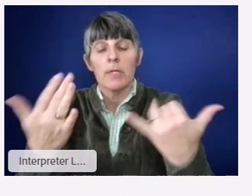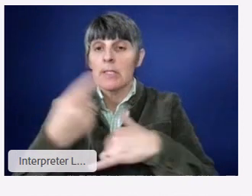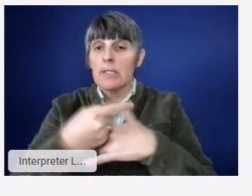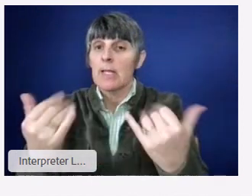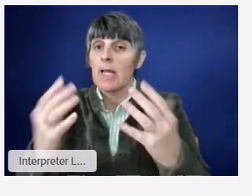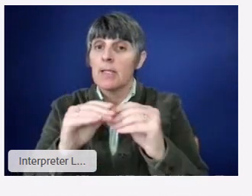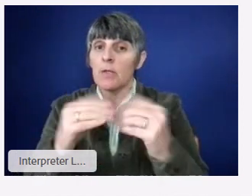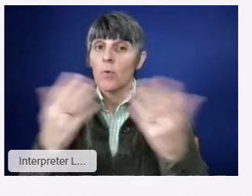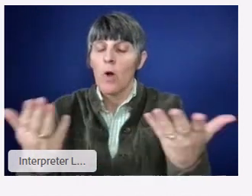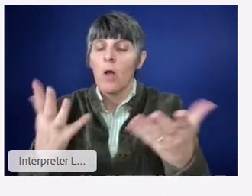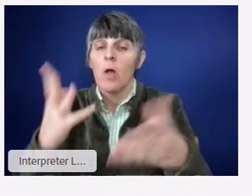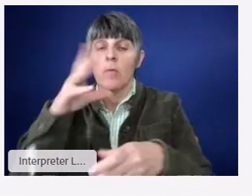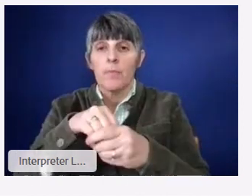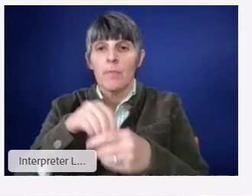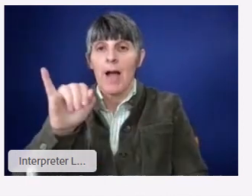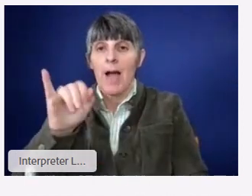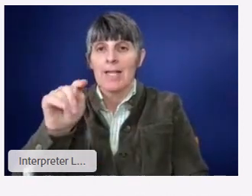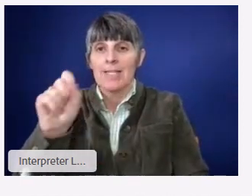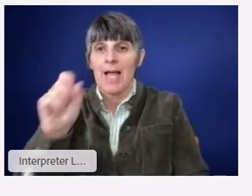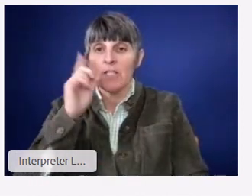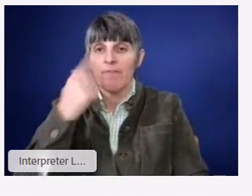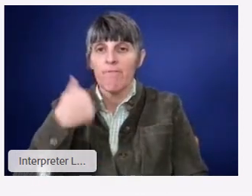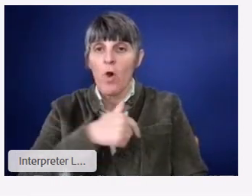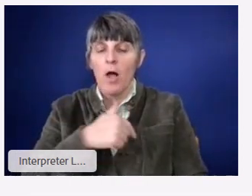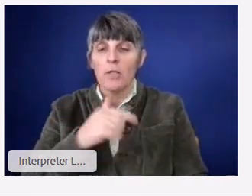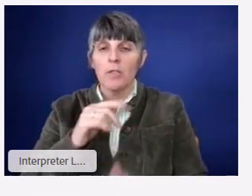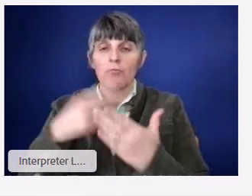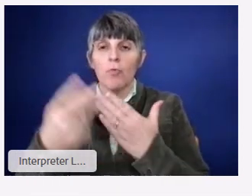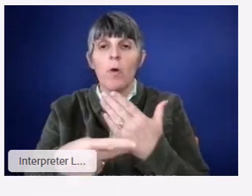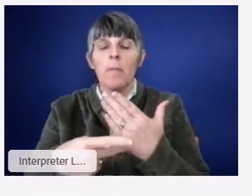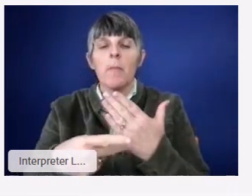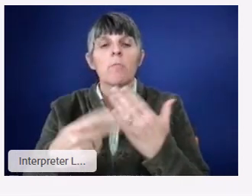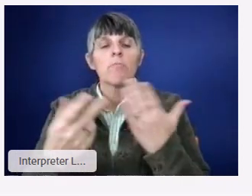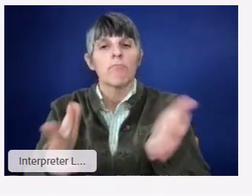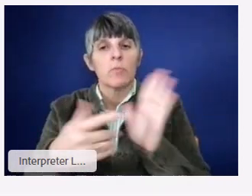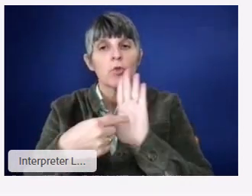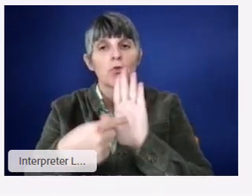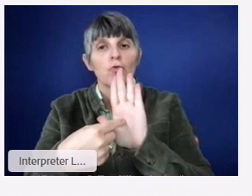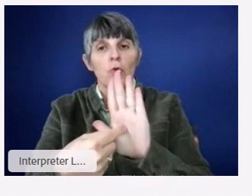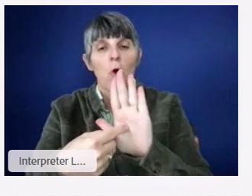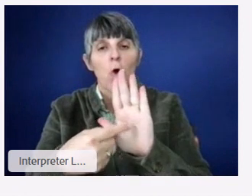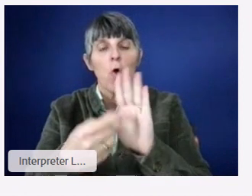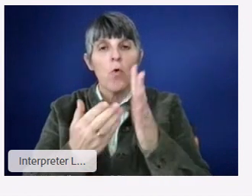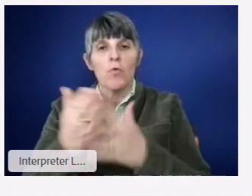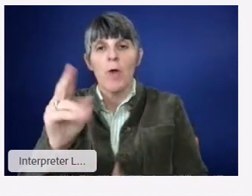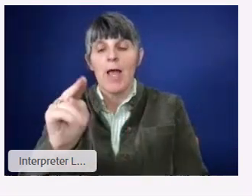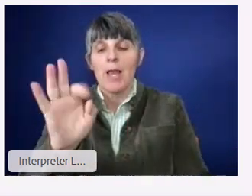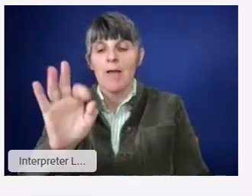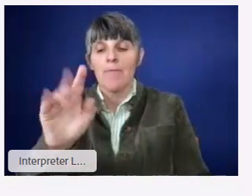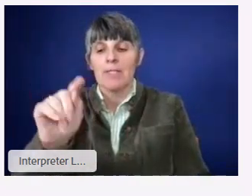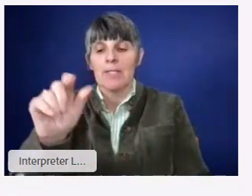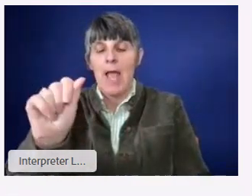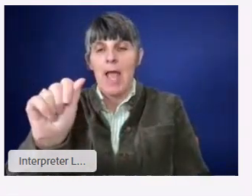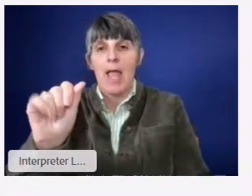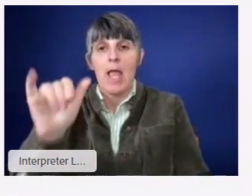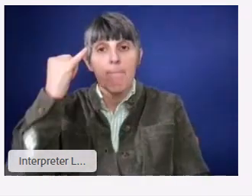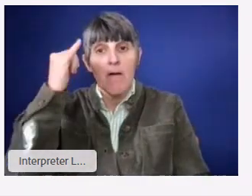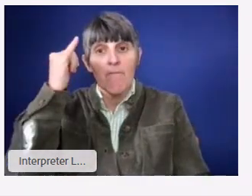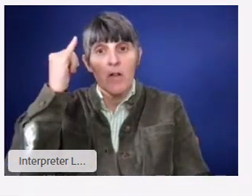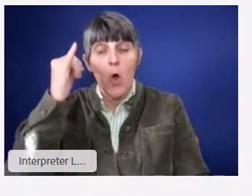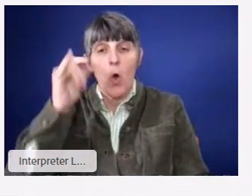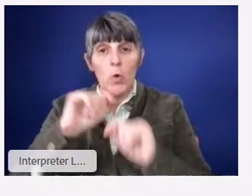is part of the ITS4US program and is being presented by the NFTA Buffalo